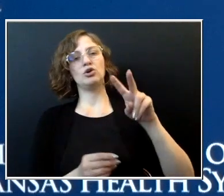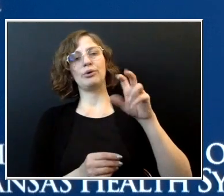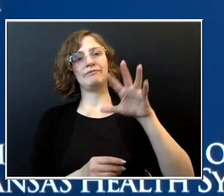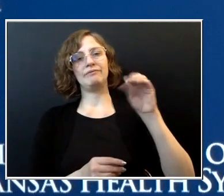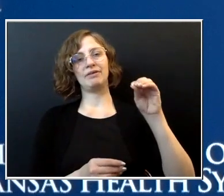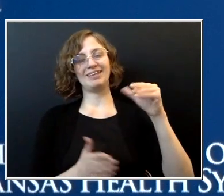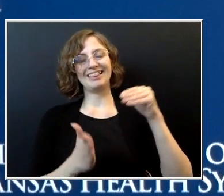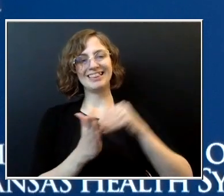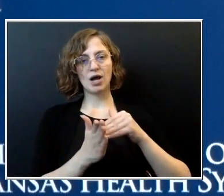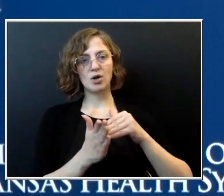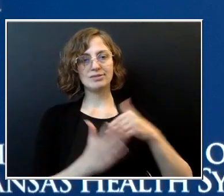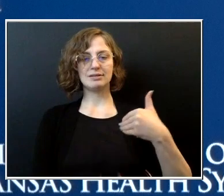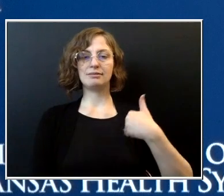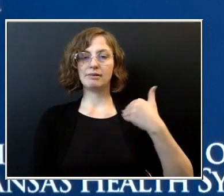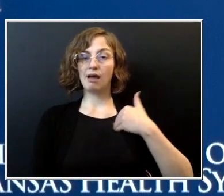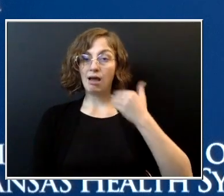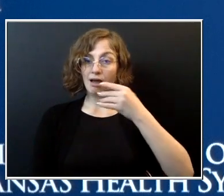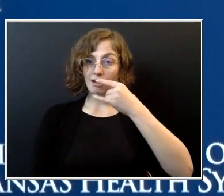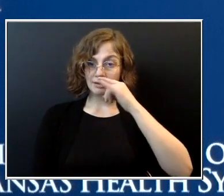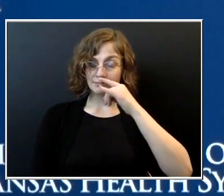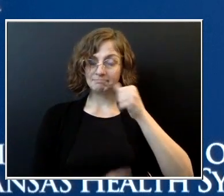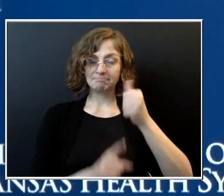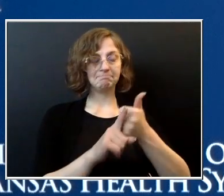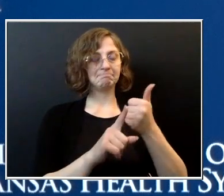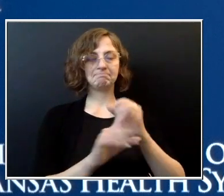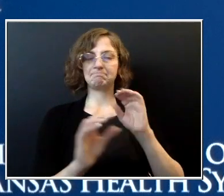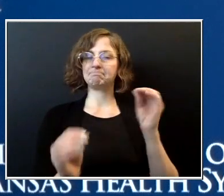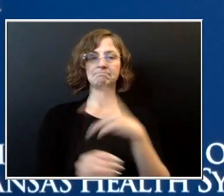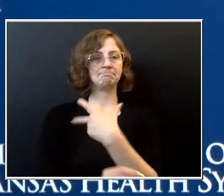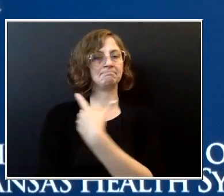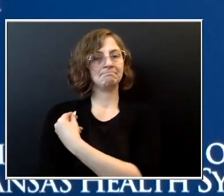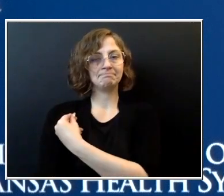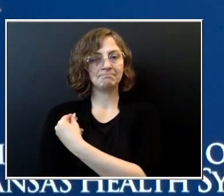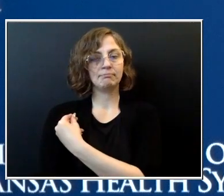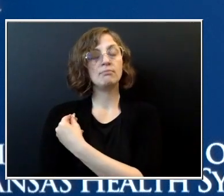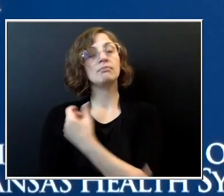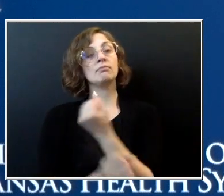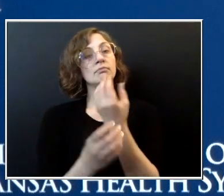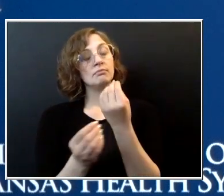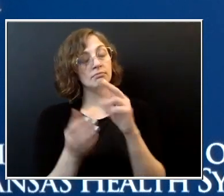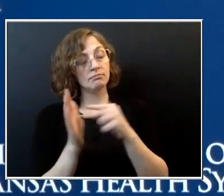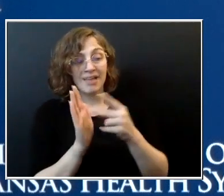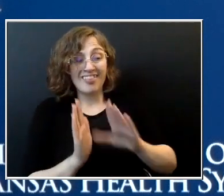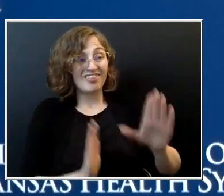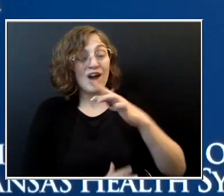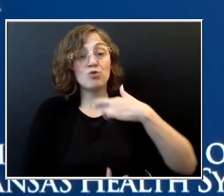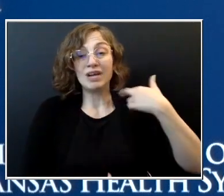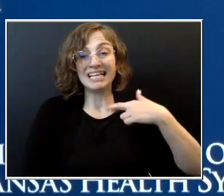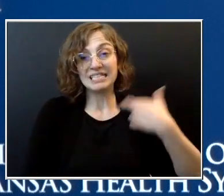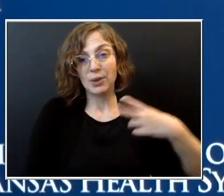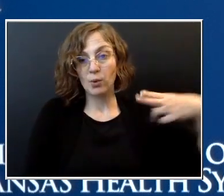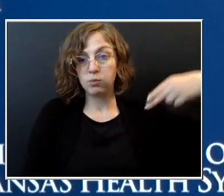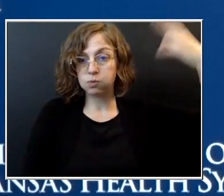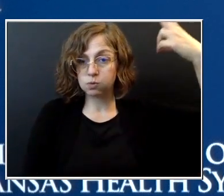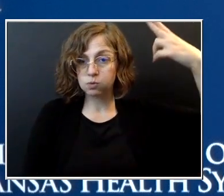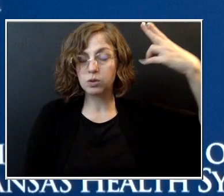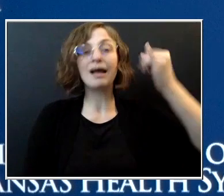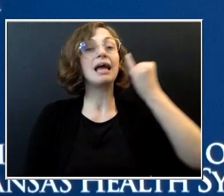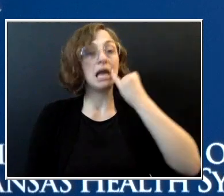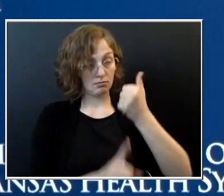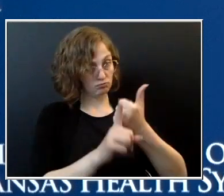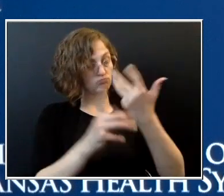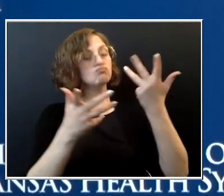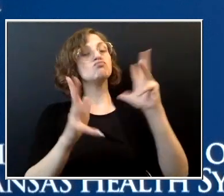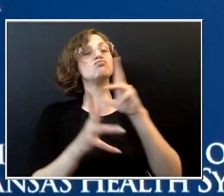young children who were not vaccinated, and so they are at greatest risk. If you have been vaccinated, you are protected from the